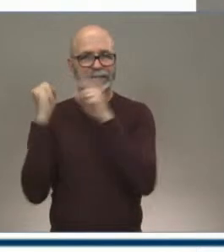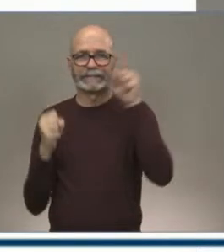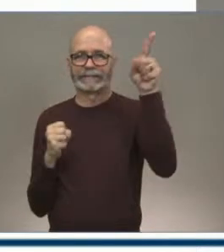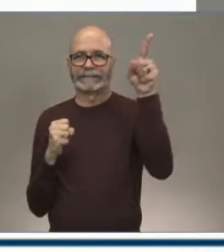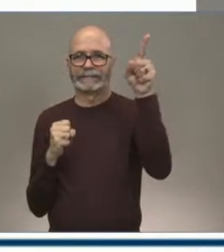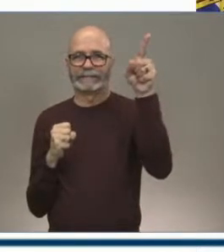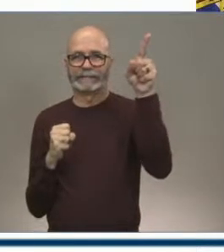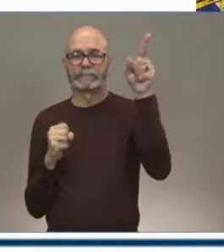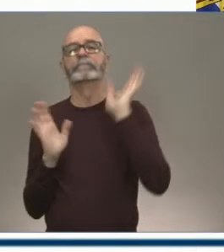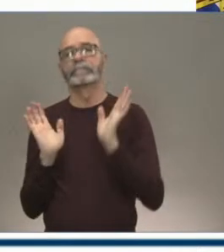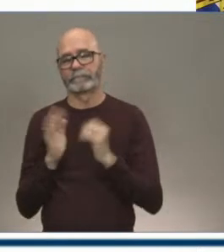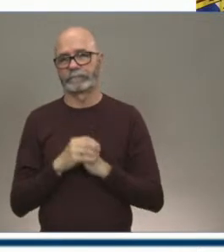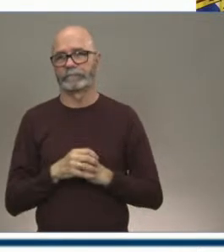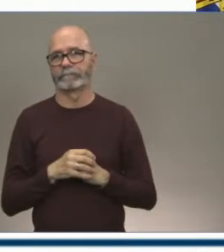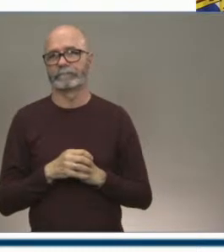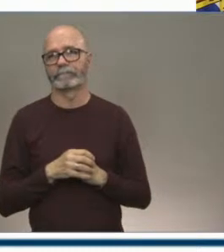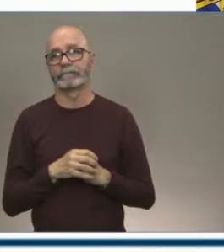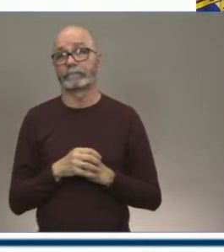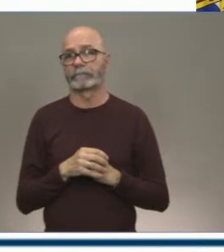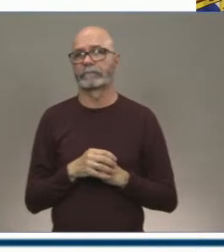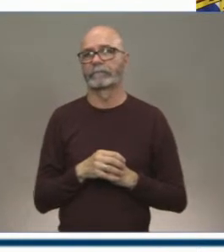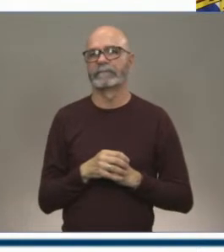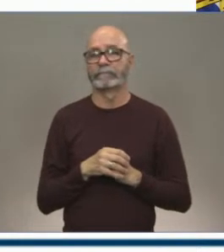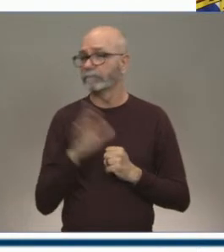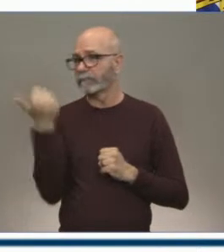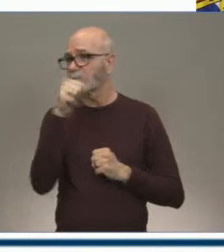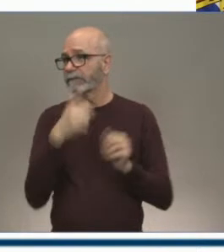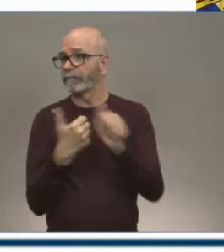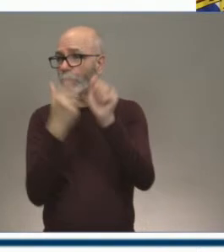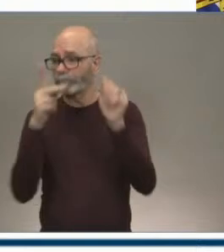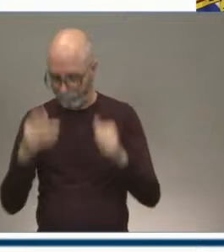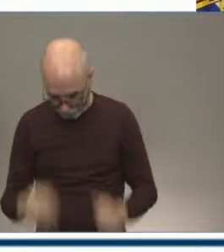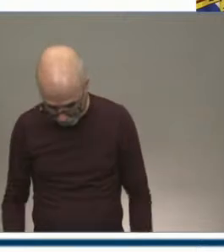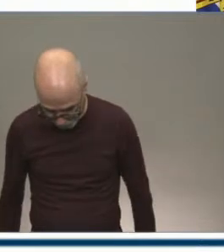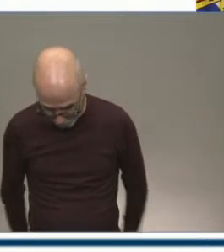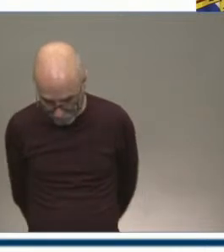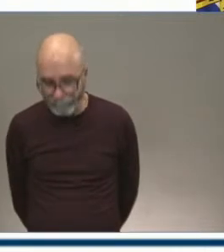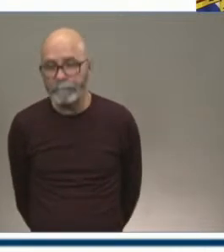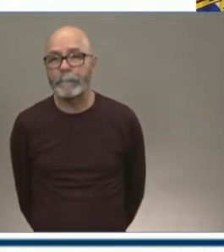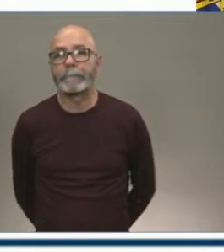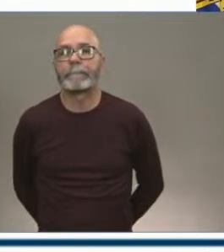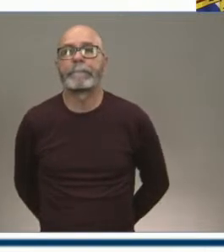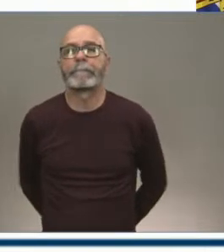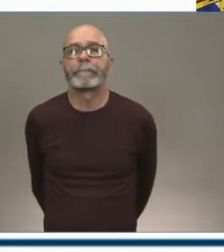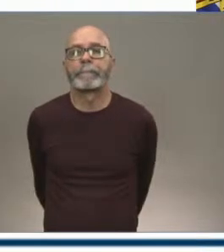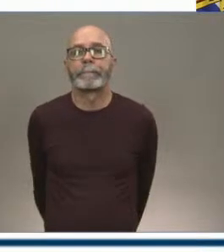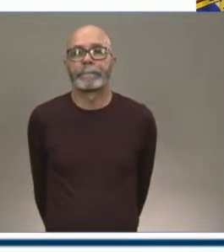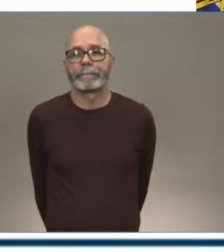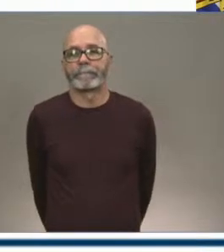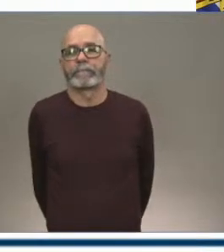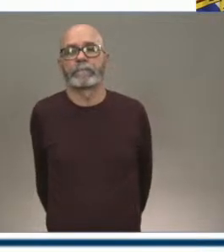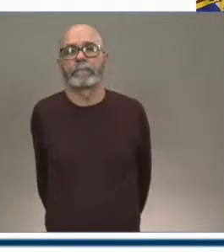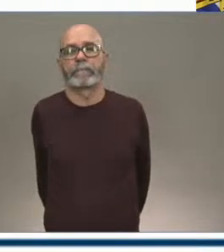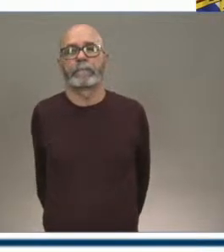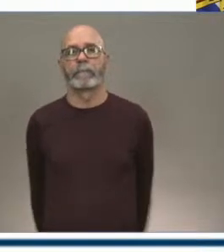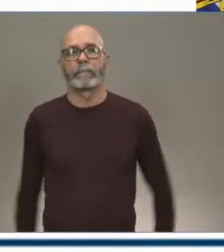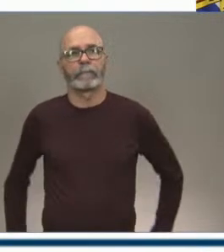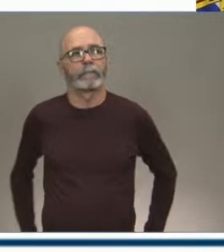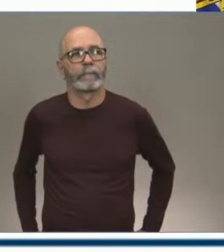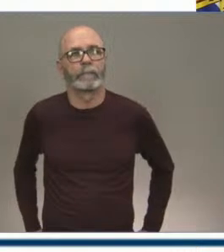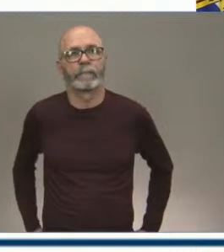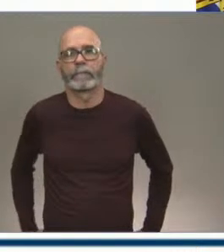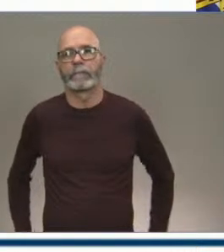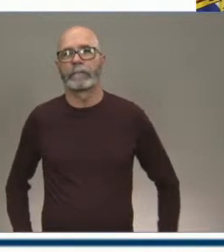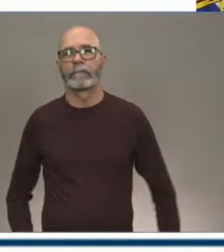clinics. Go ahead with your follow-up, John. Thank you. This is again for Dr. Strang. Regarding the stability of vaccine